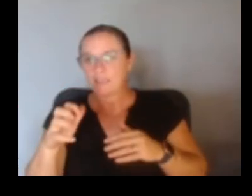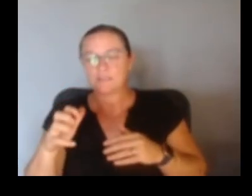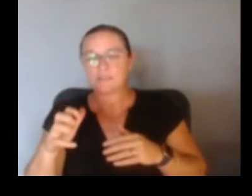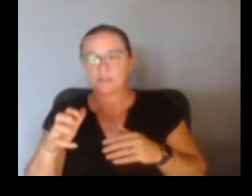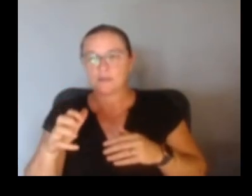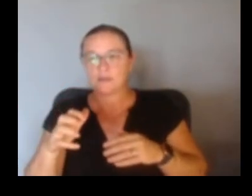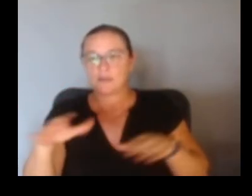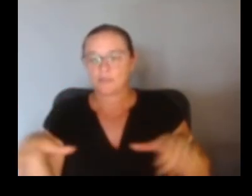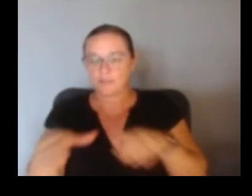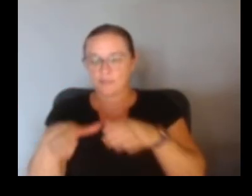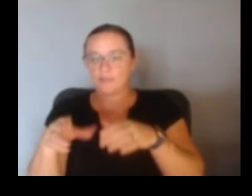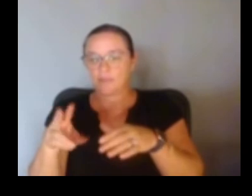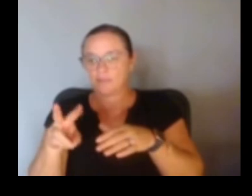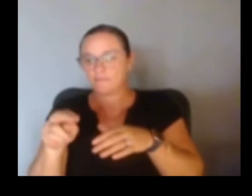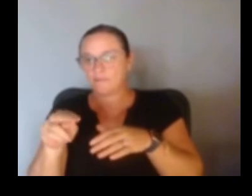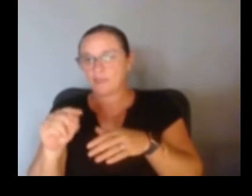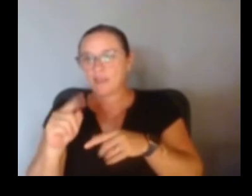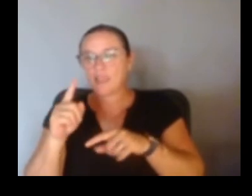the volcanic emissions there.